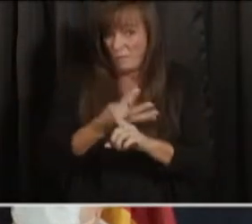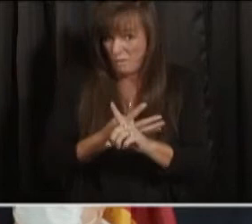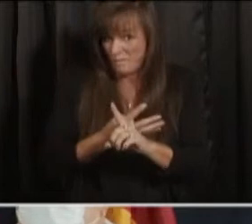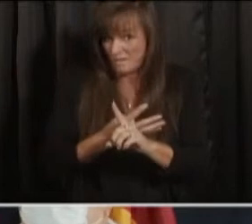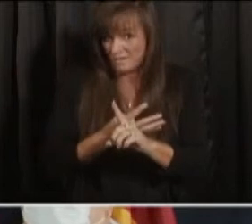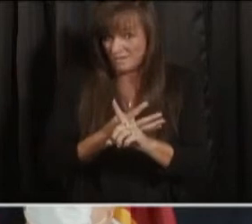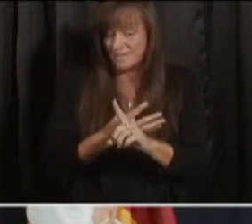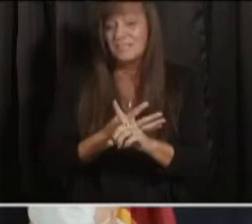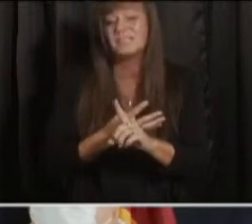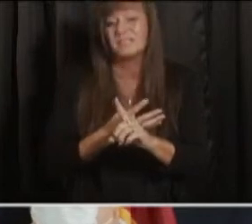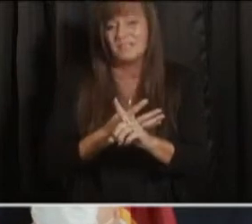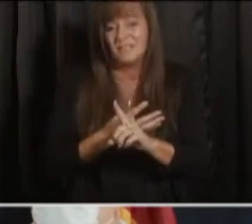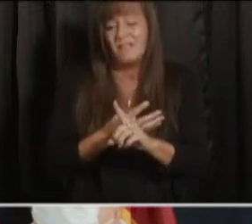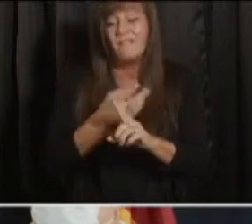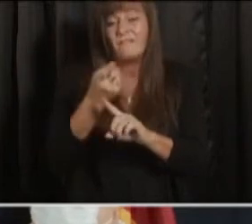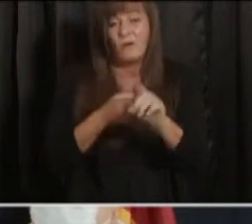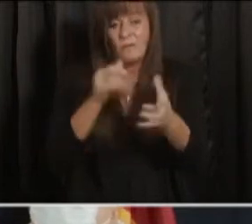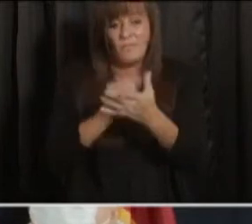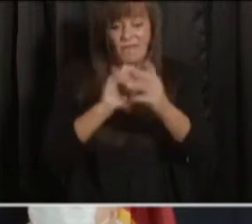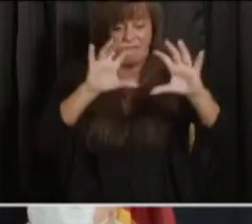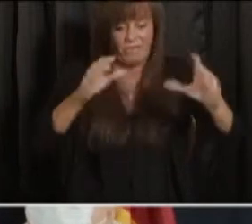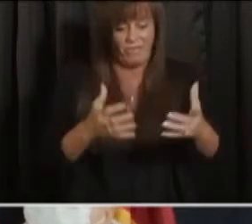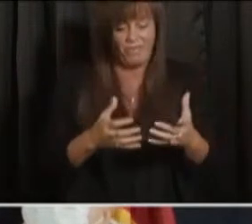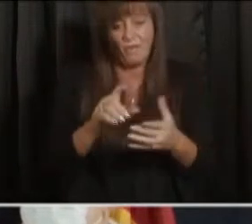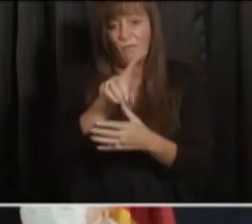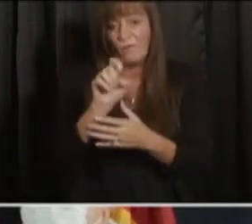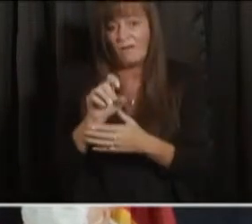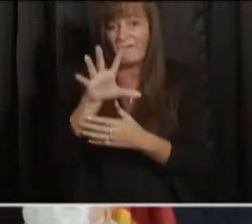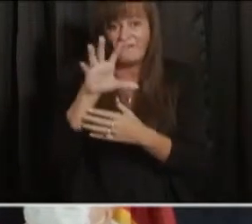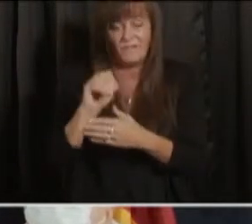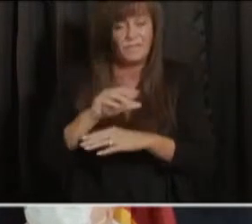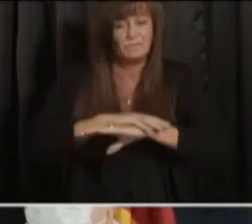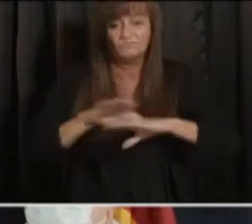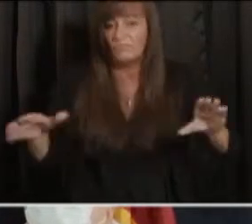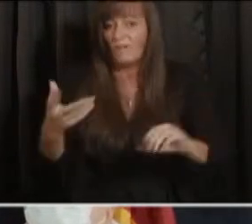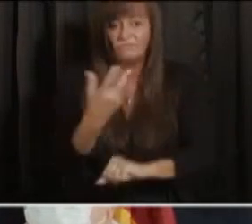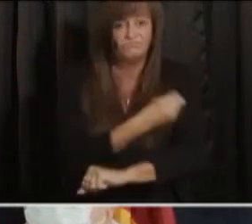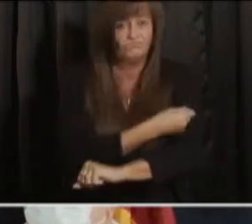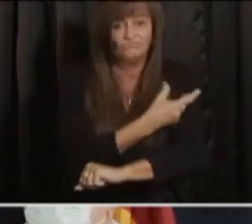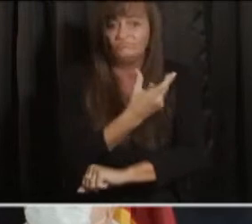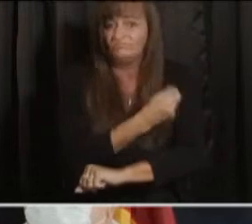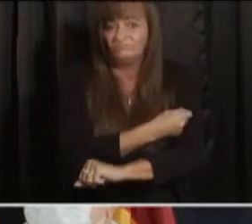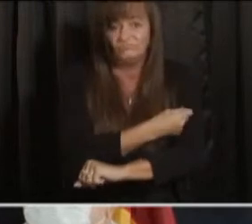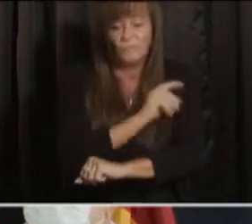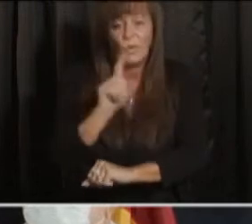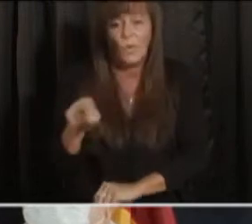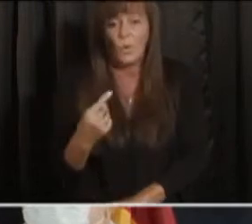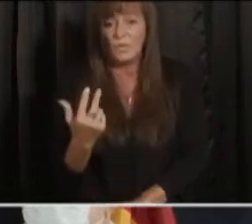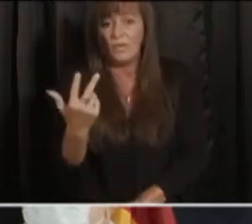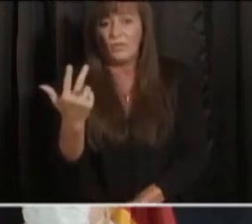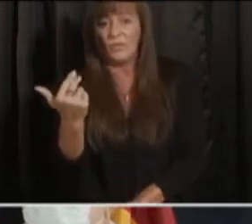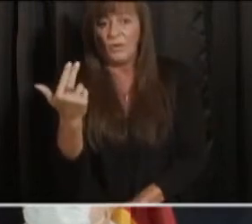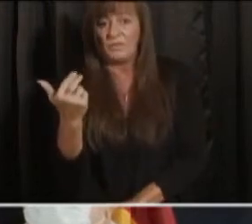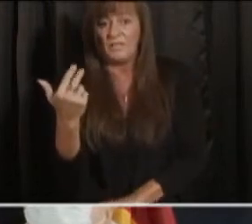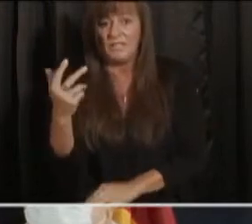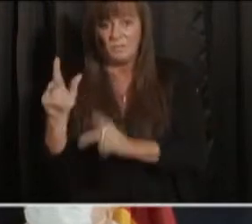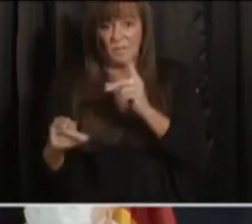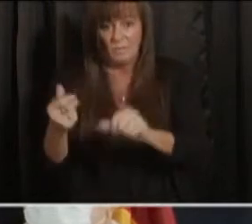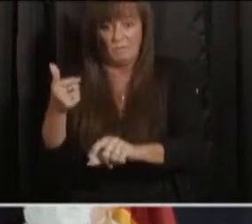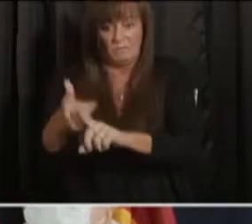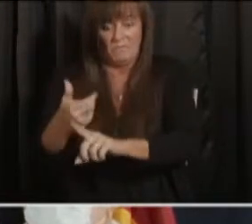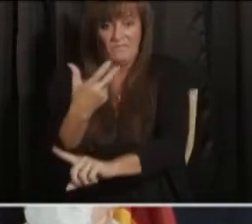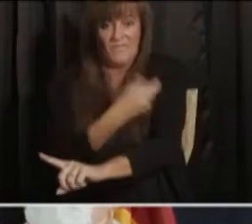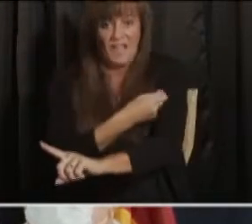those, 150 of them were not vaccinated. Only 13 were vaccinated.